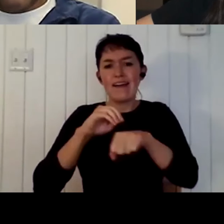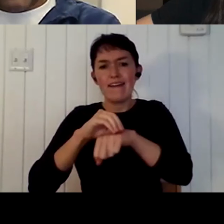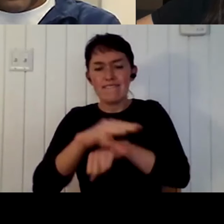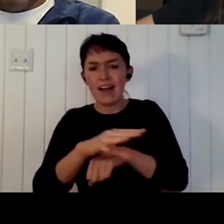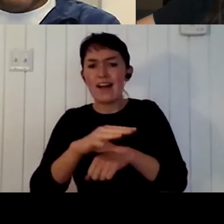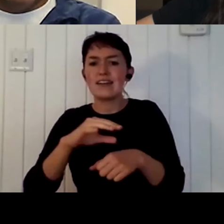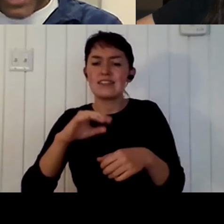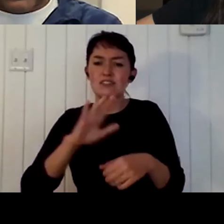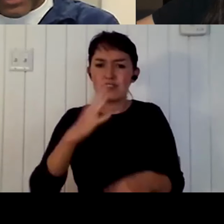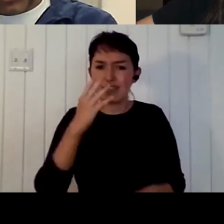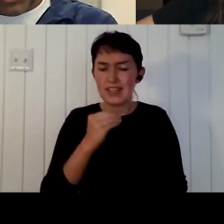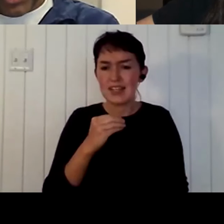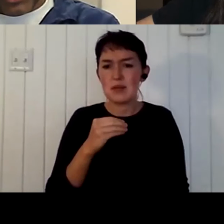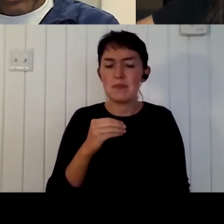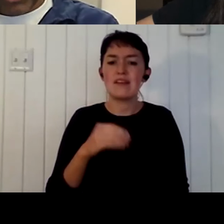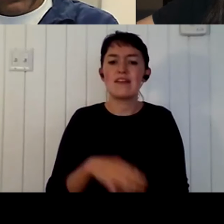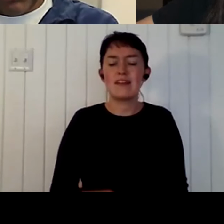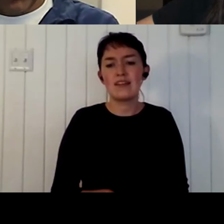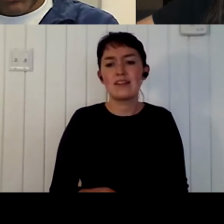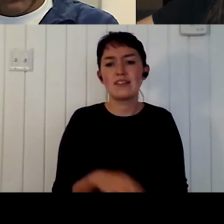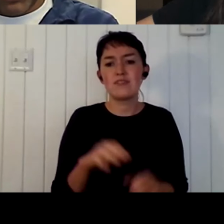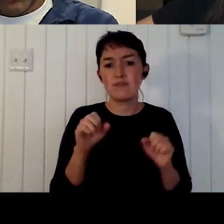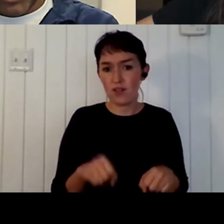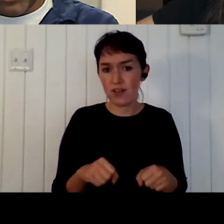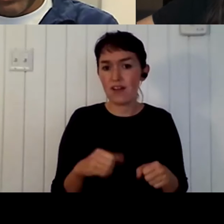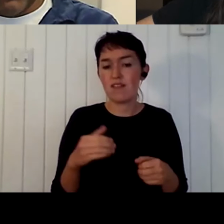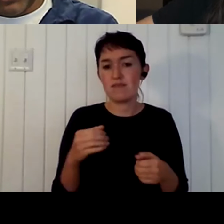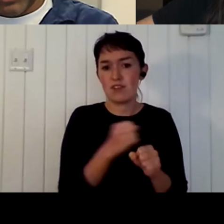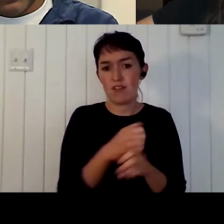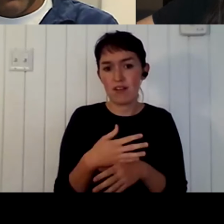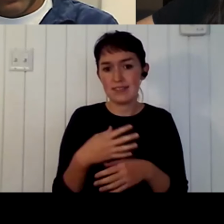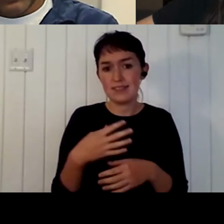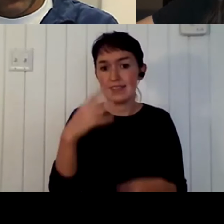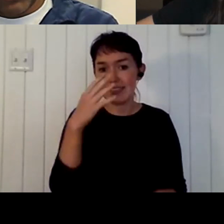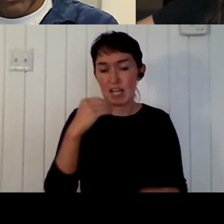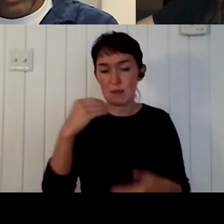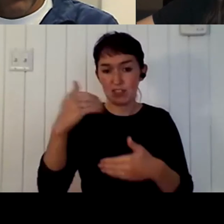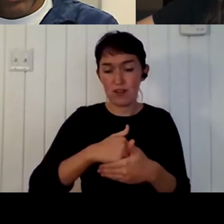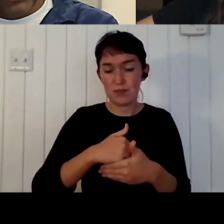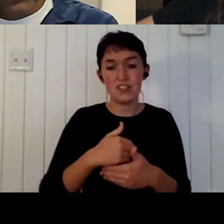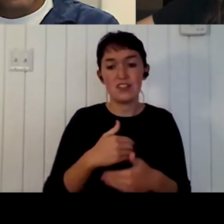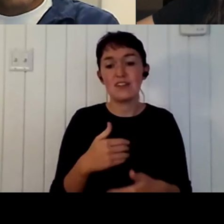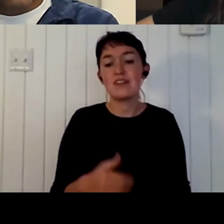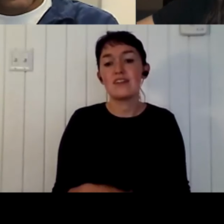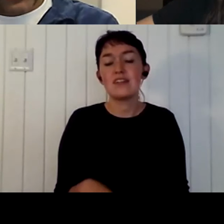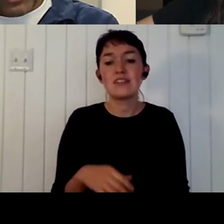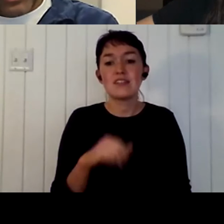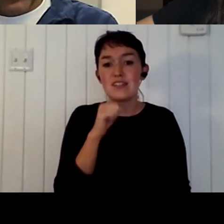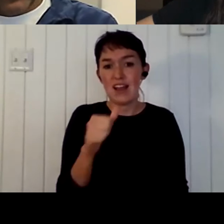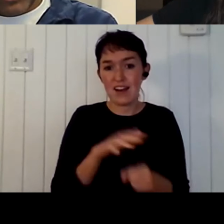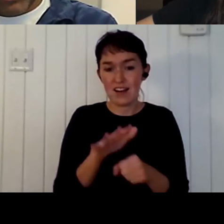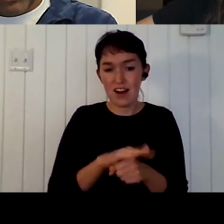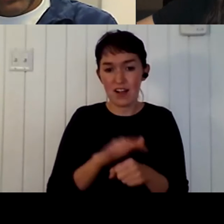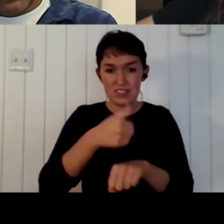other. Then that can actually cause sort of sleep disruptions because you're not getting enough daylight activity to set those circadian rhythms. So I